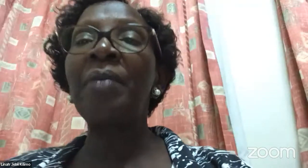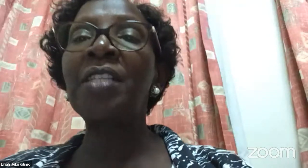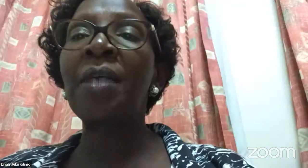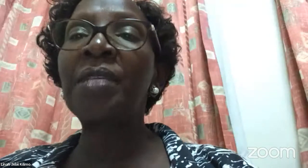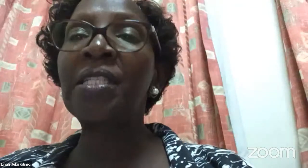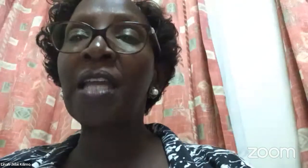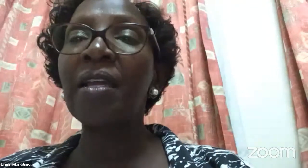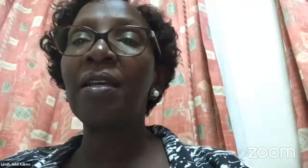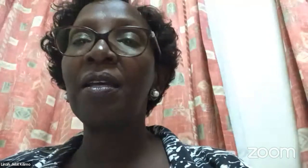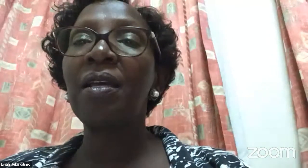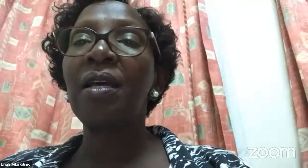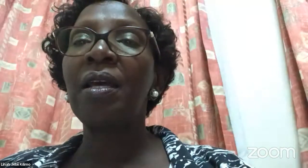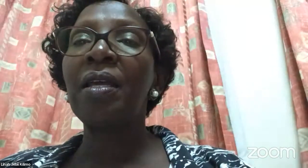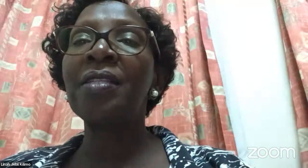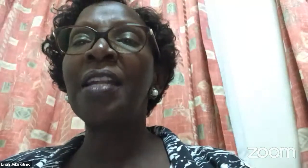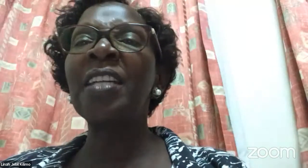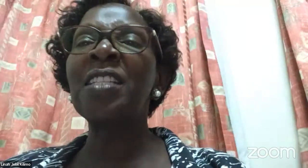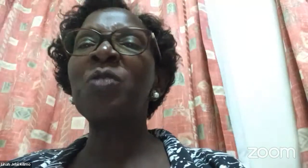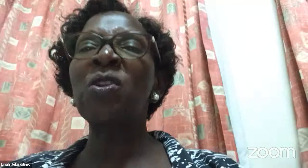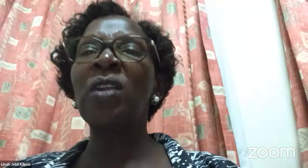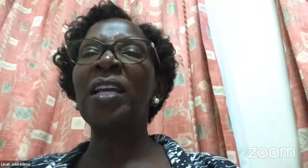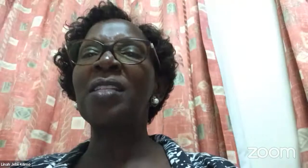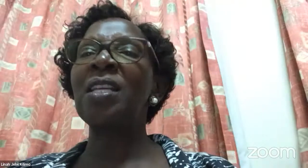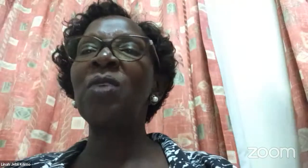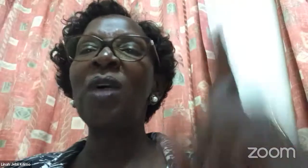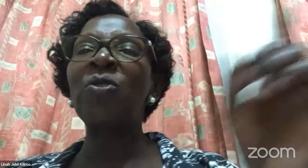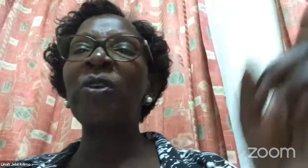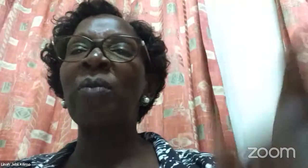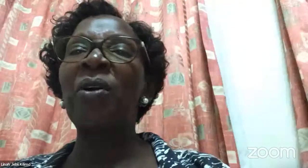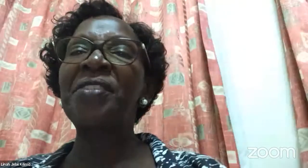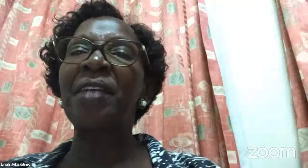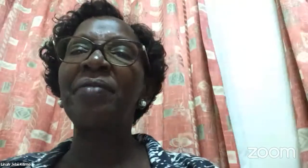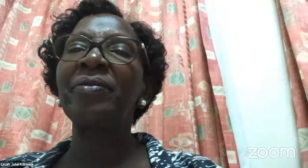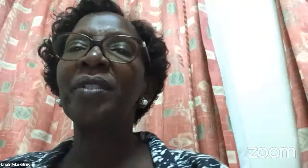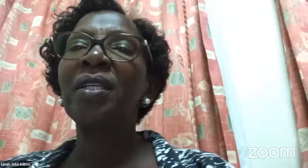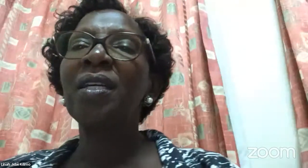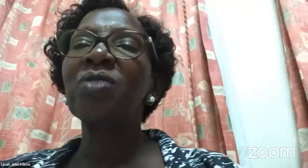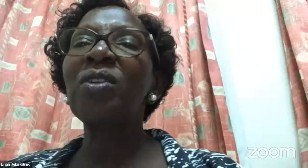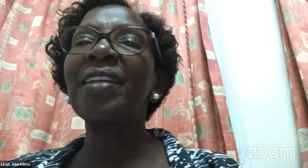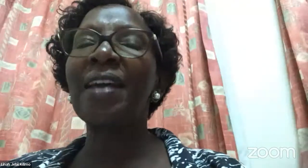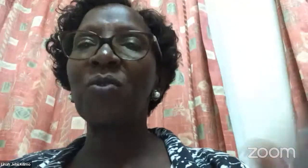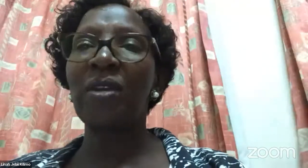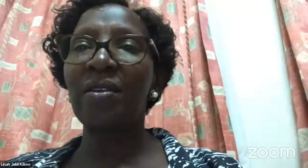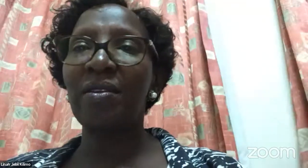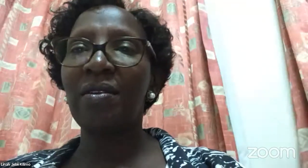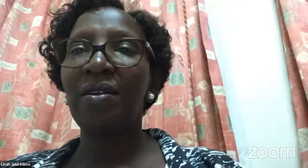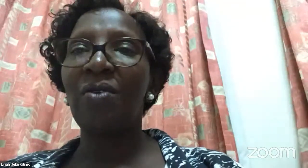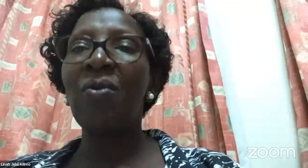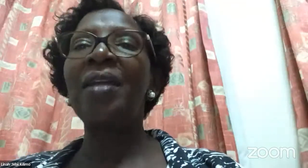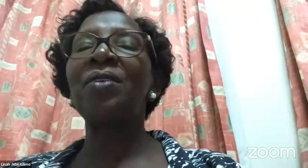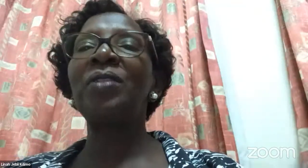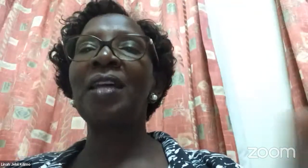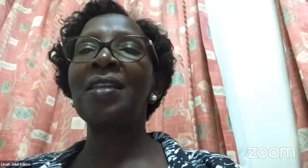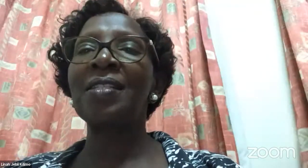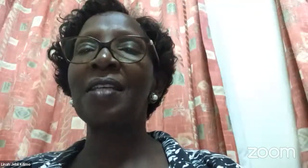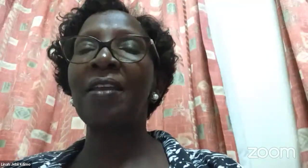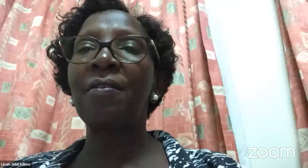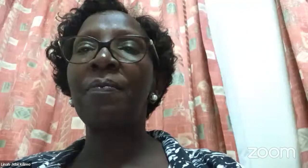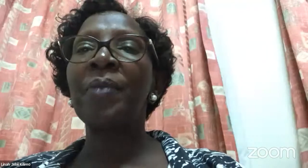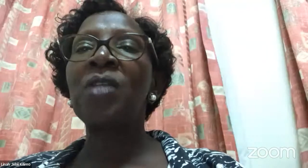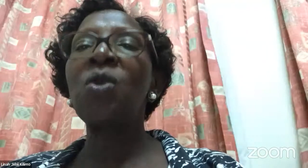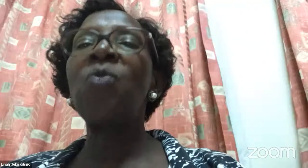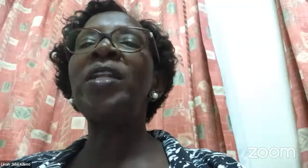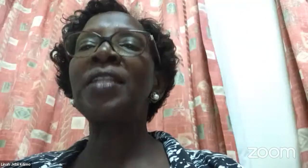a man makes a mistake, it's an exceptional case. Ilikuwa tu hiyo moja. It's only that one. While on the other